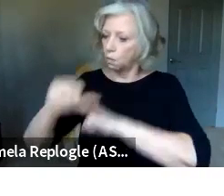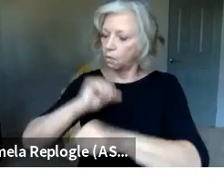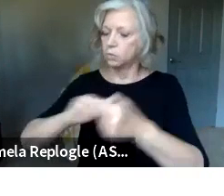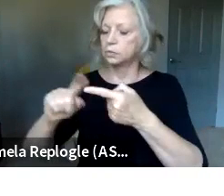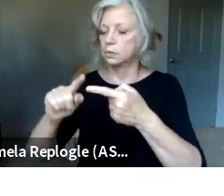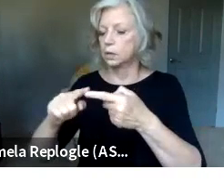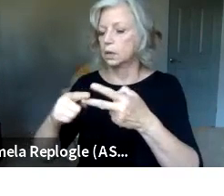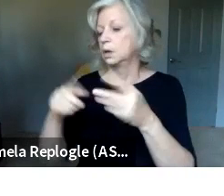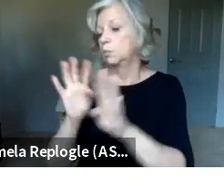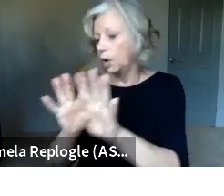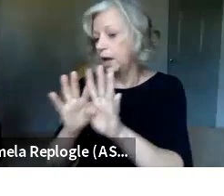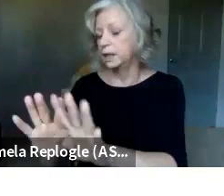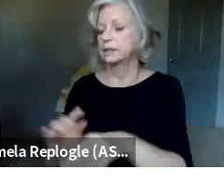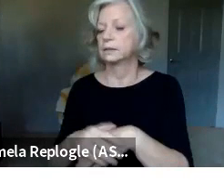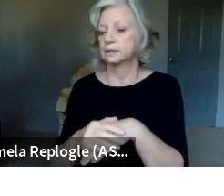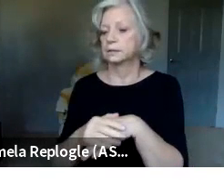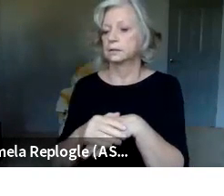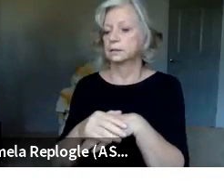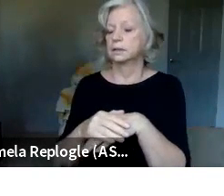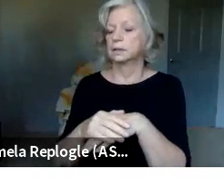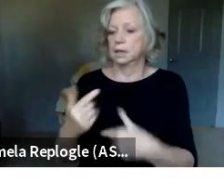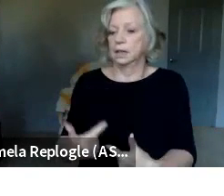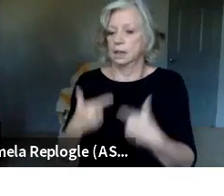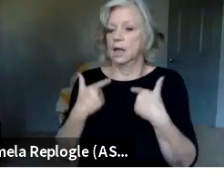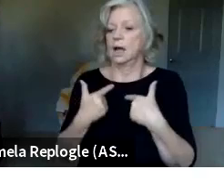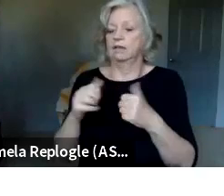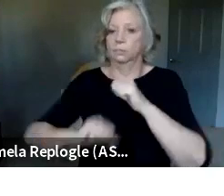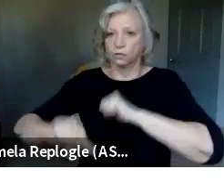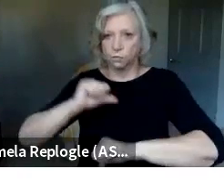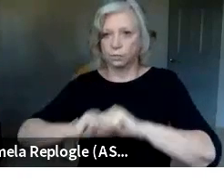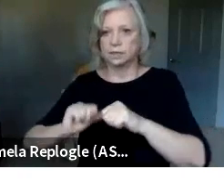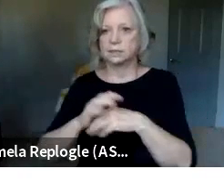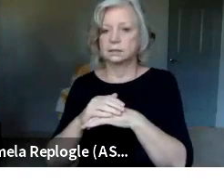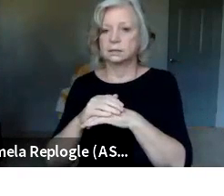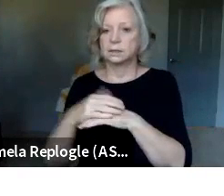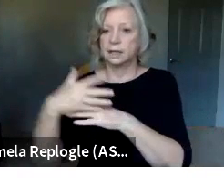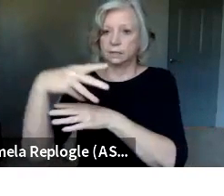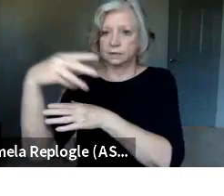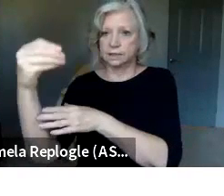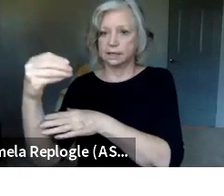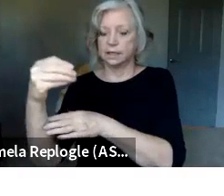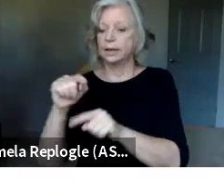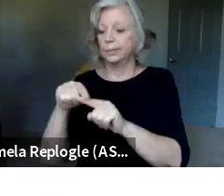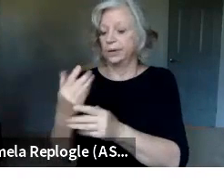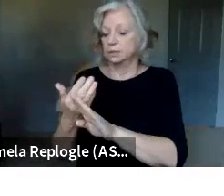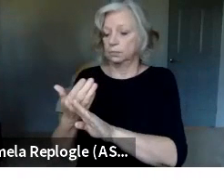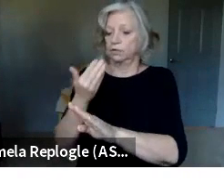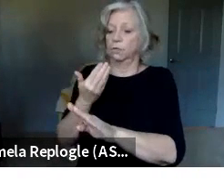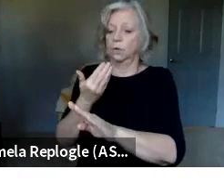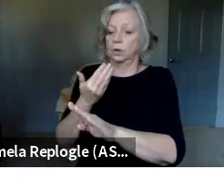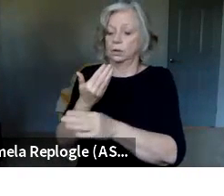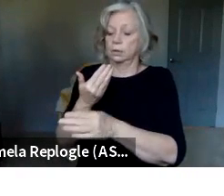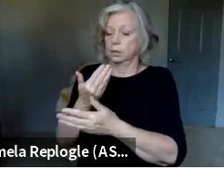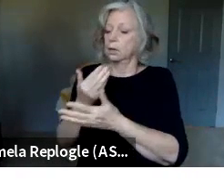live performances. In those events, pre-entry proof of vaccination